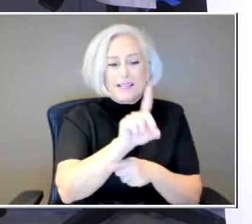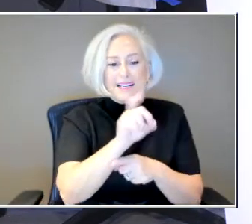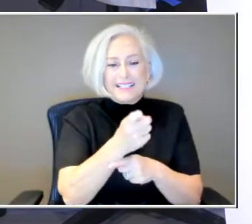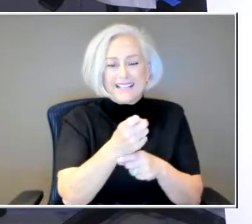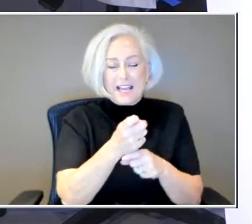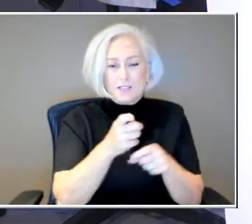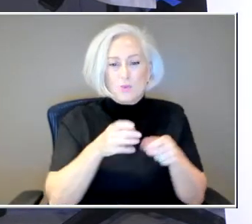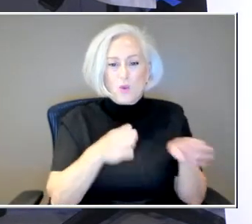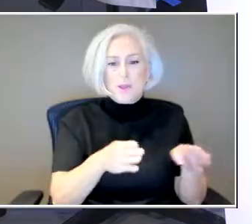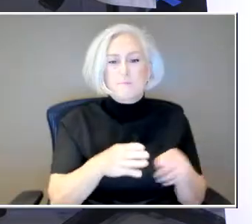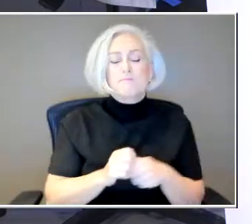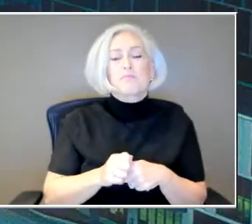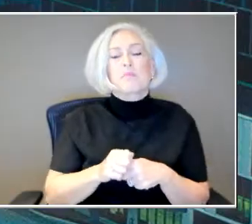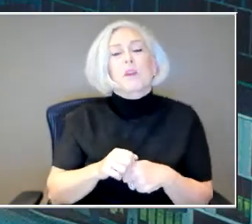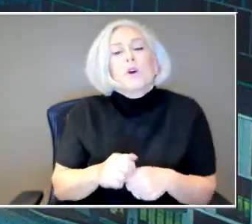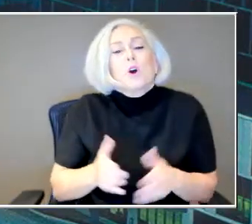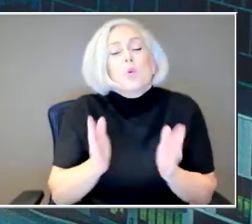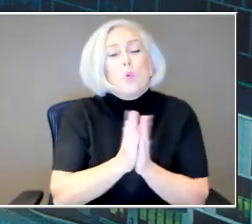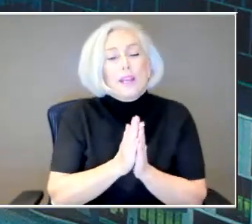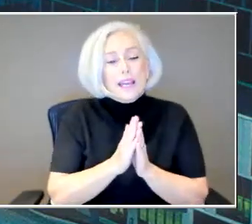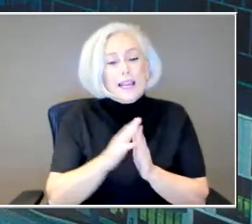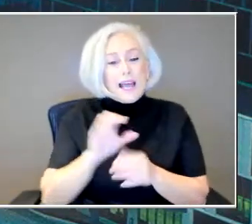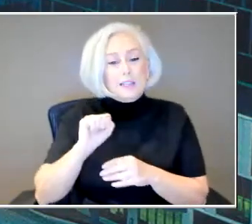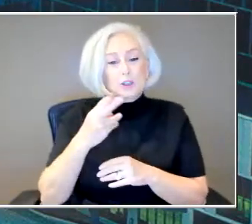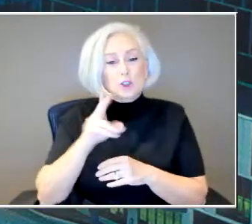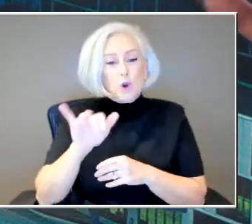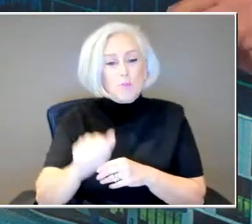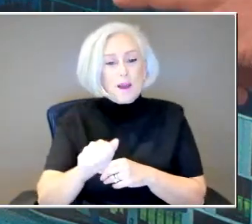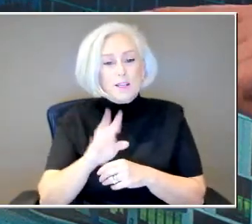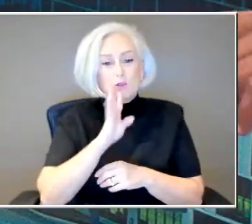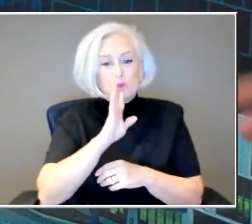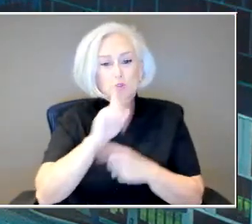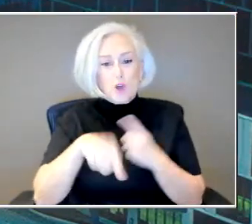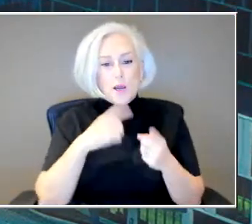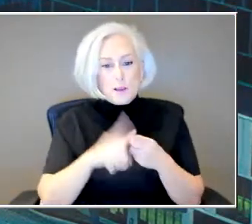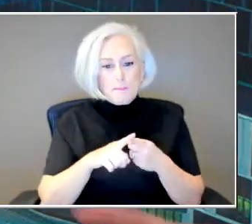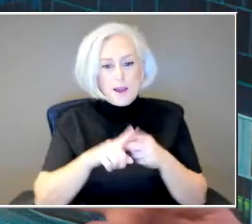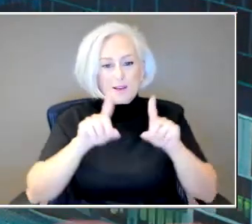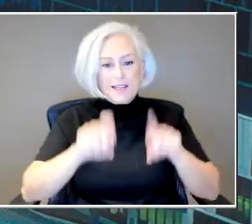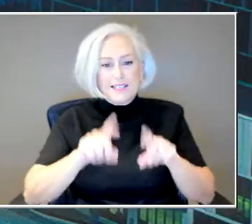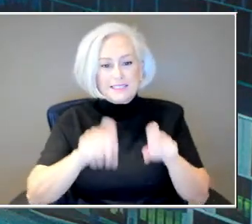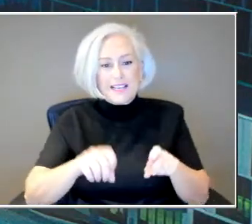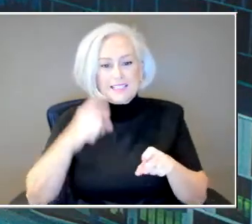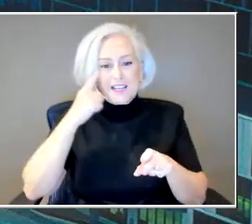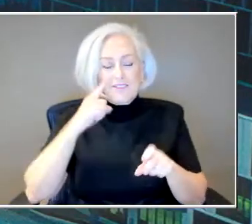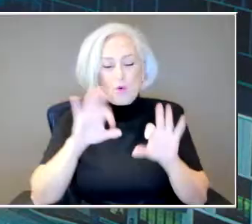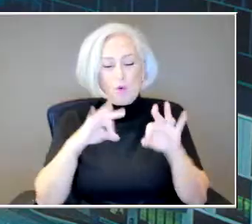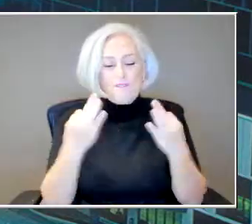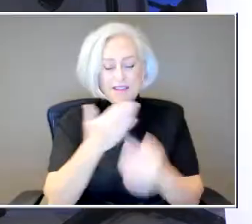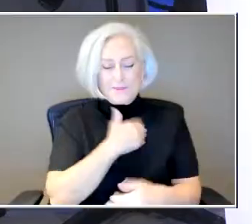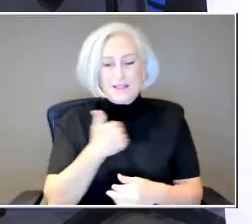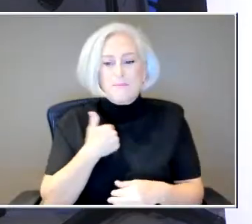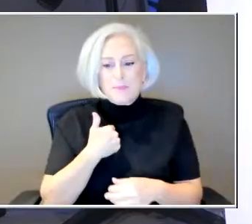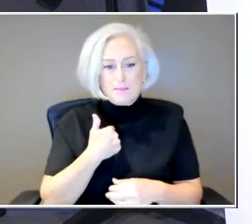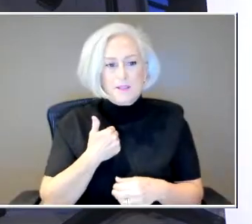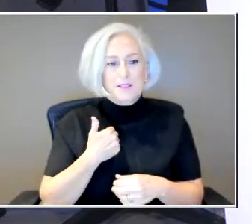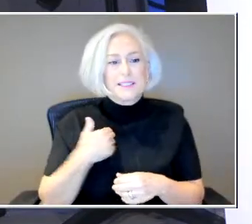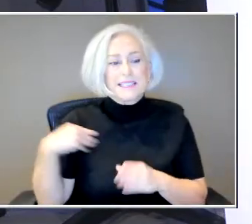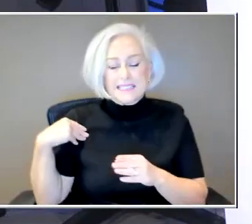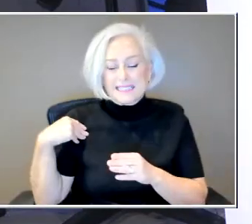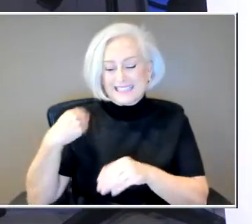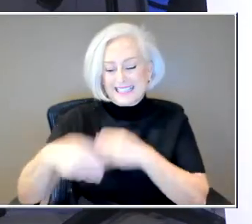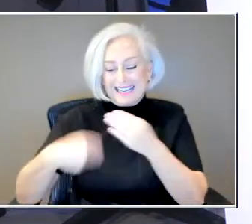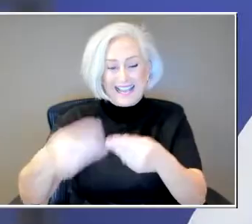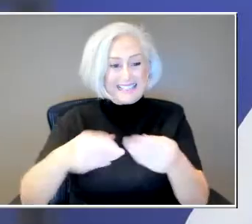ask Shobhana to also comment on the cost of testing for the family members. The cascade testing is pretty critical. Yeah, do. cascade testing, many laboratories